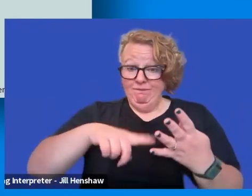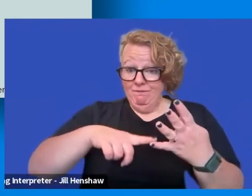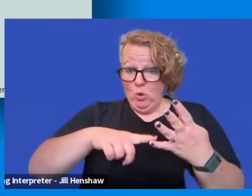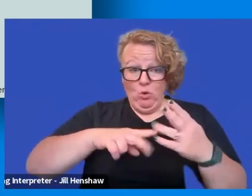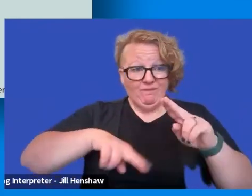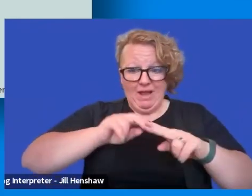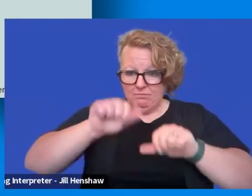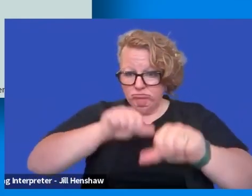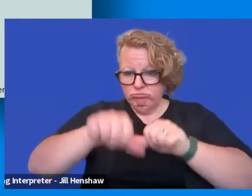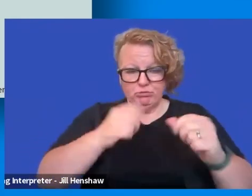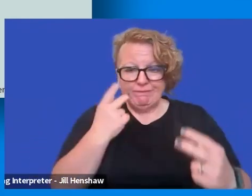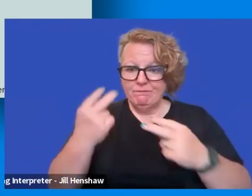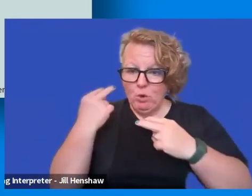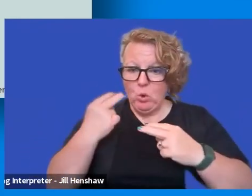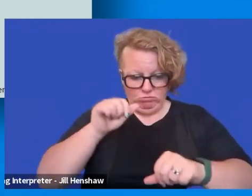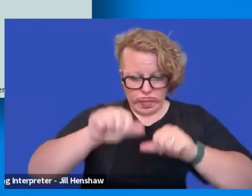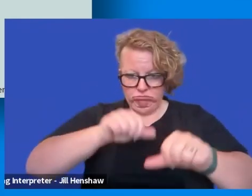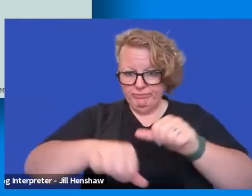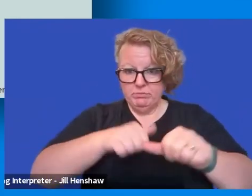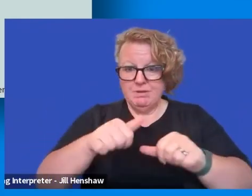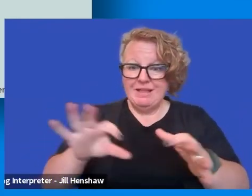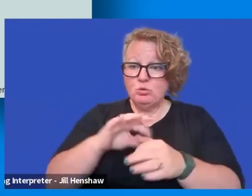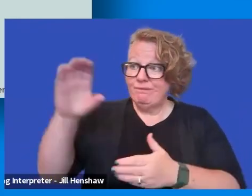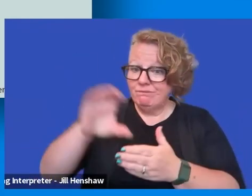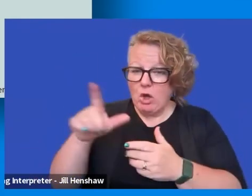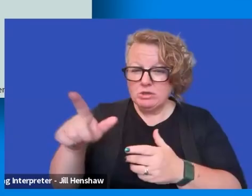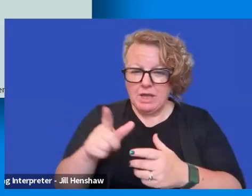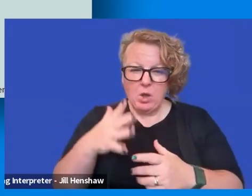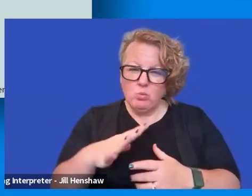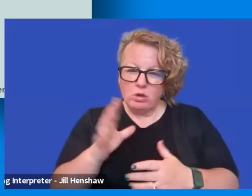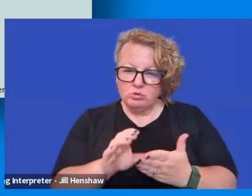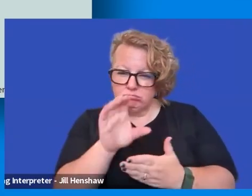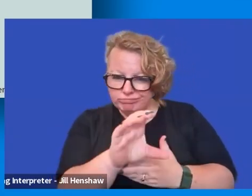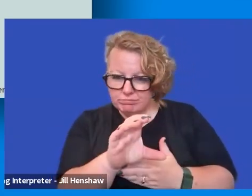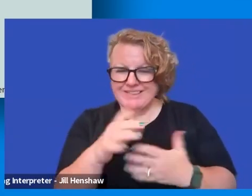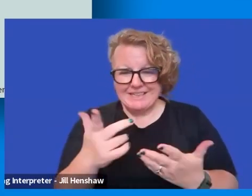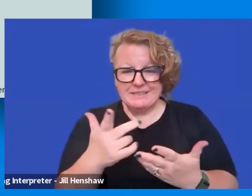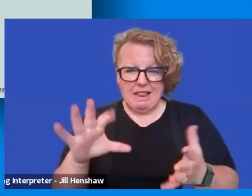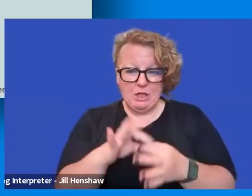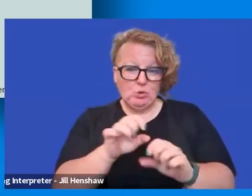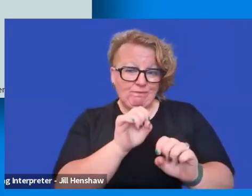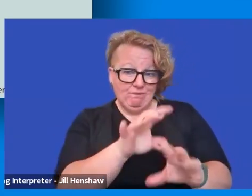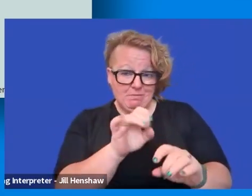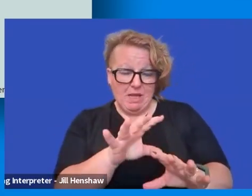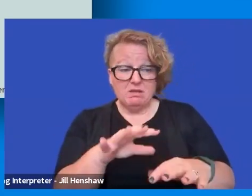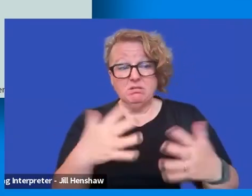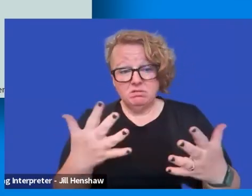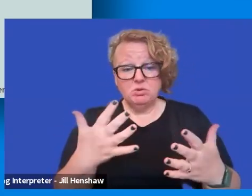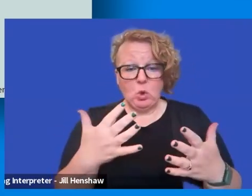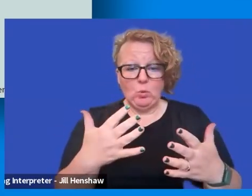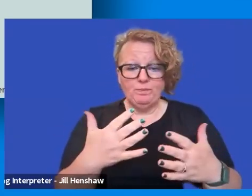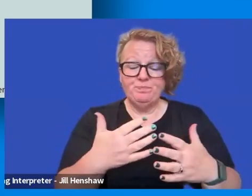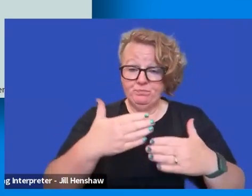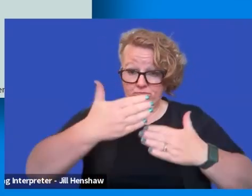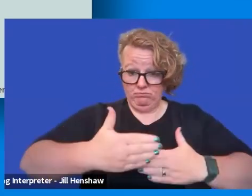review process for a funder looking to award some monies is about providing feedback. And so stage 4, practice 15 is